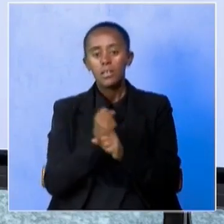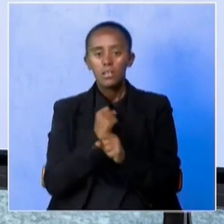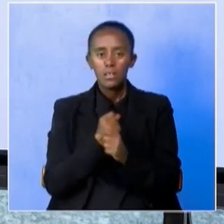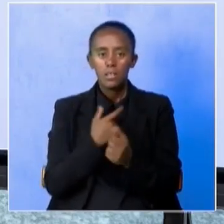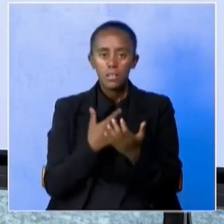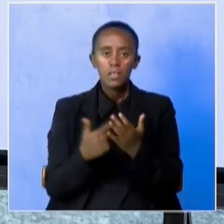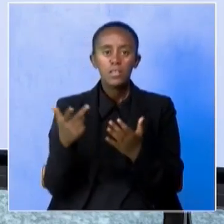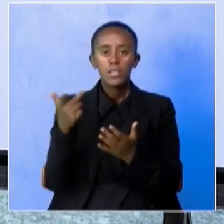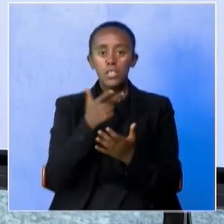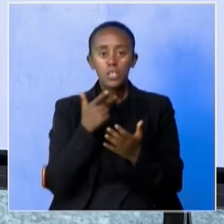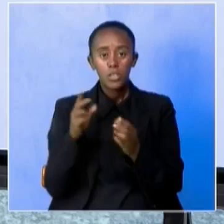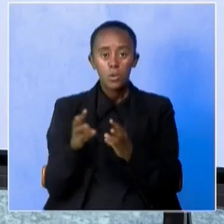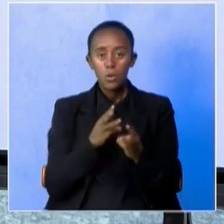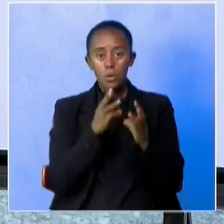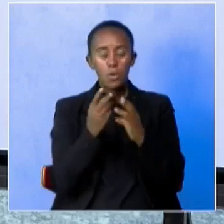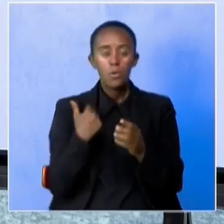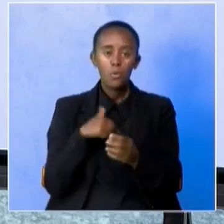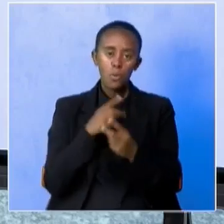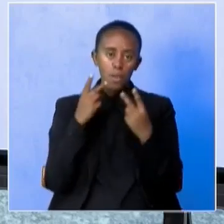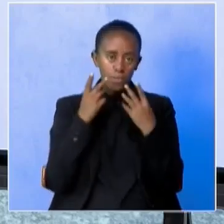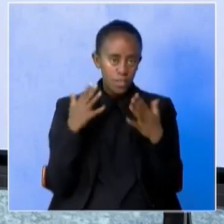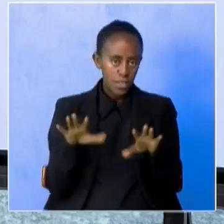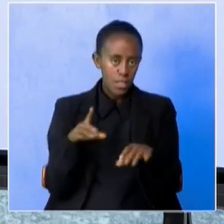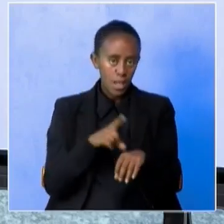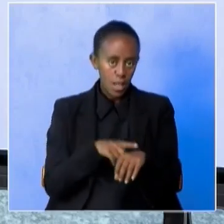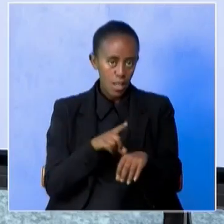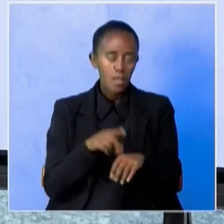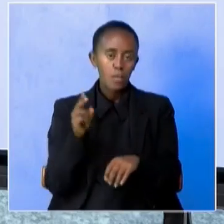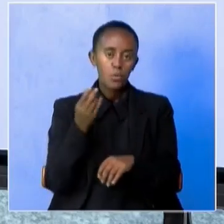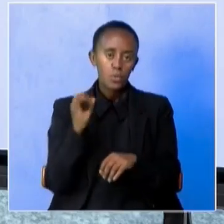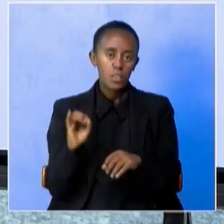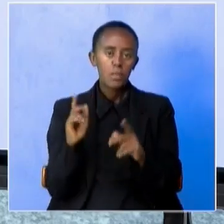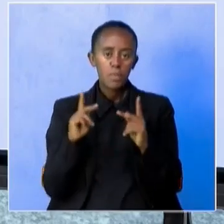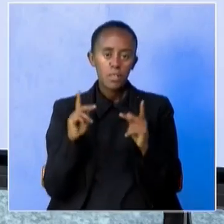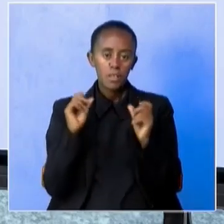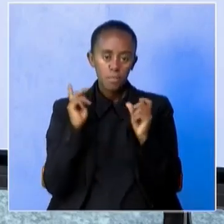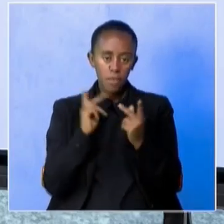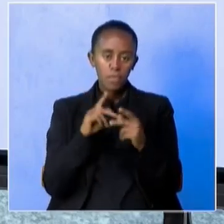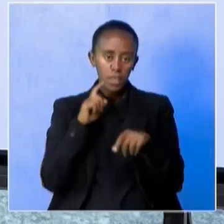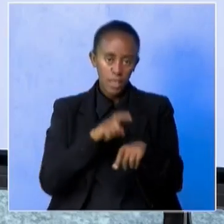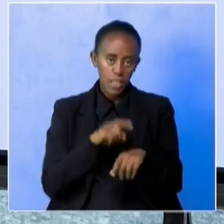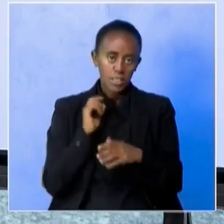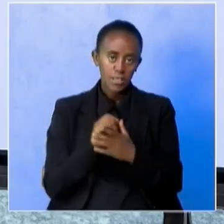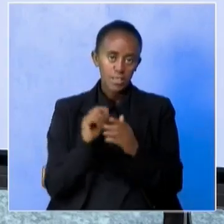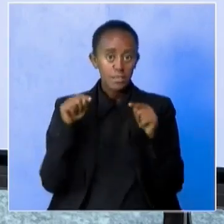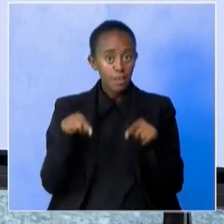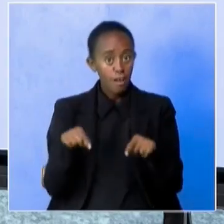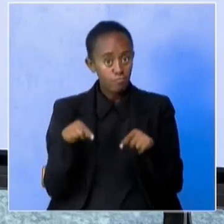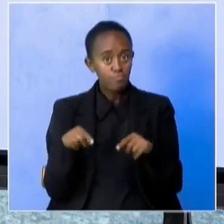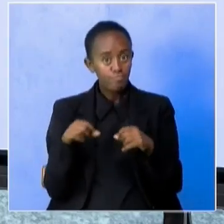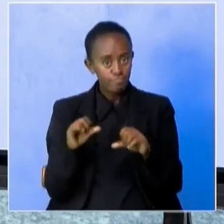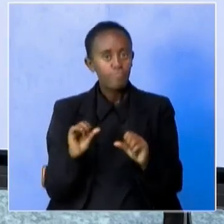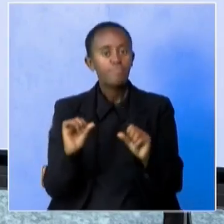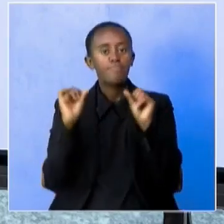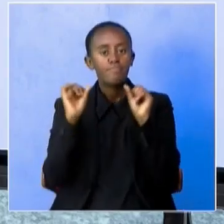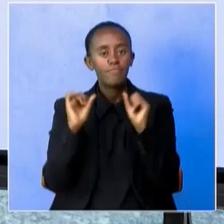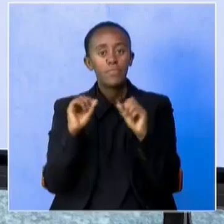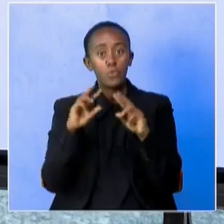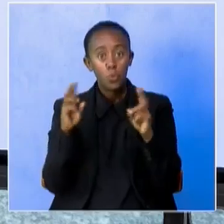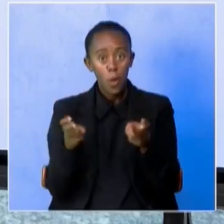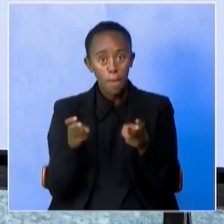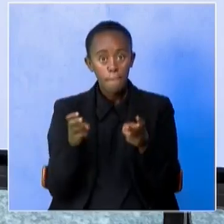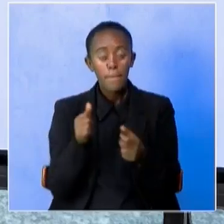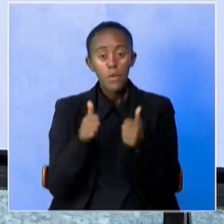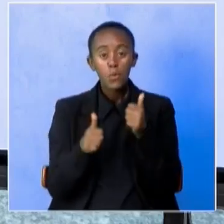the 3 ways that we have seen last time of using the present perfect tense. And now let us go to today's topic,